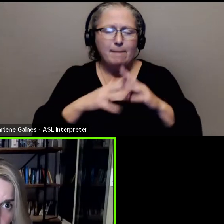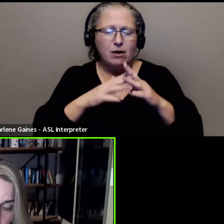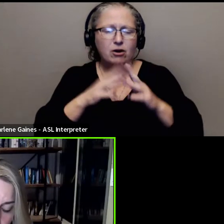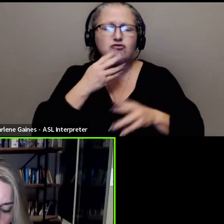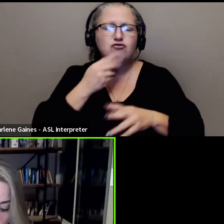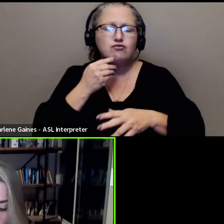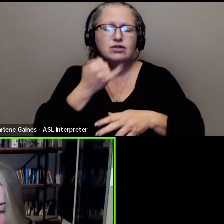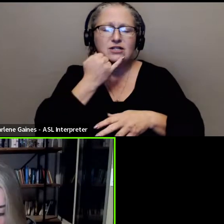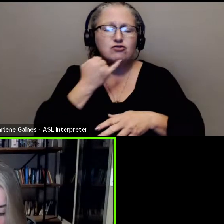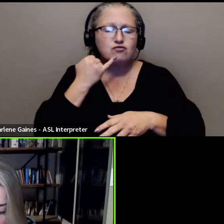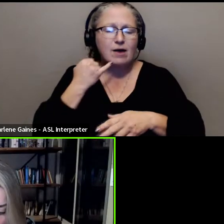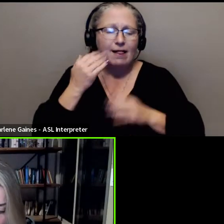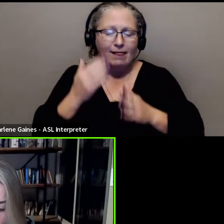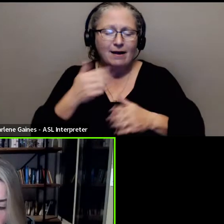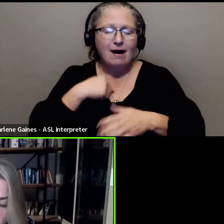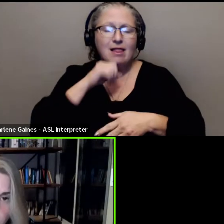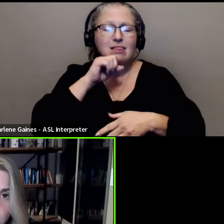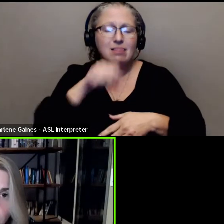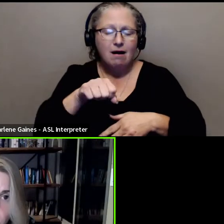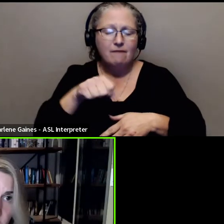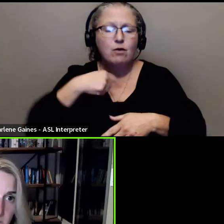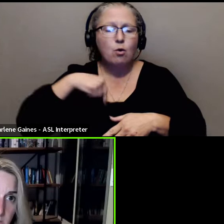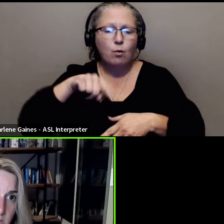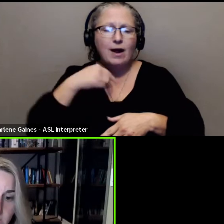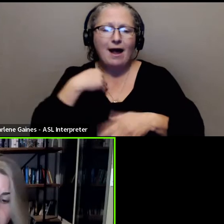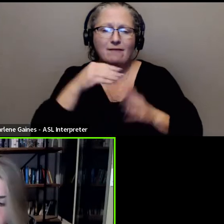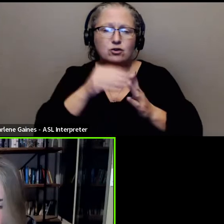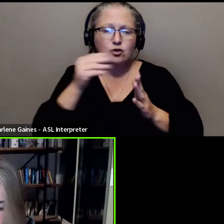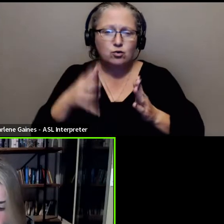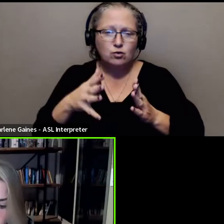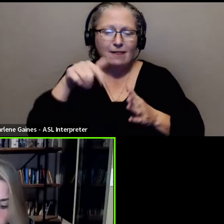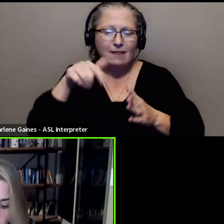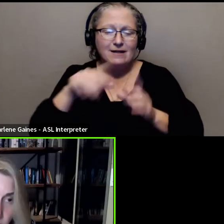Israeli. I love the fact that we have students in